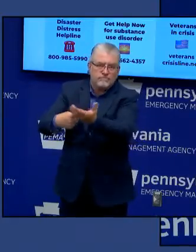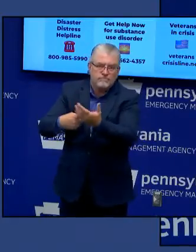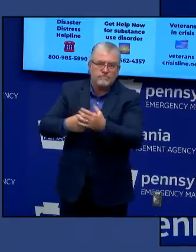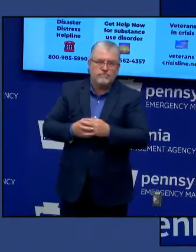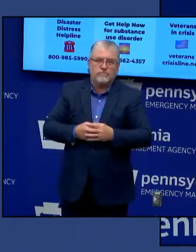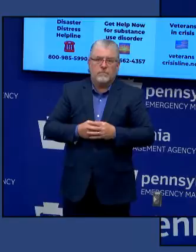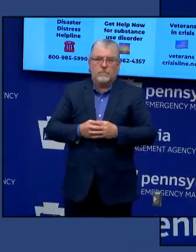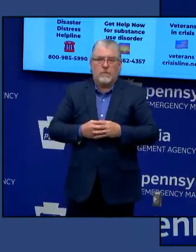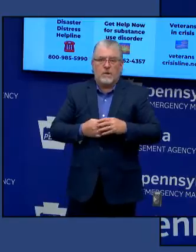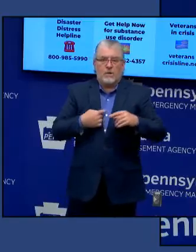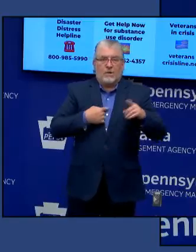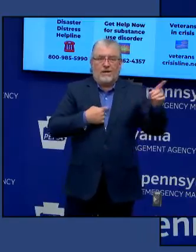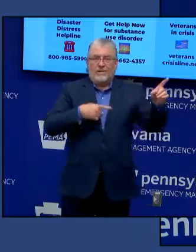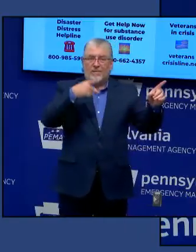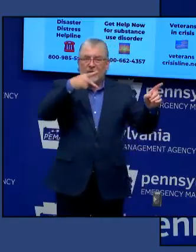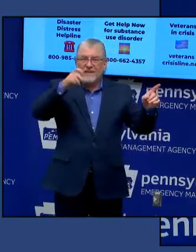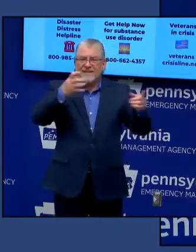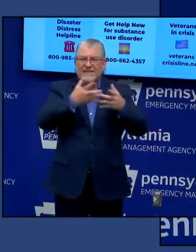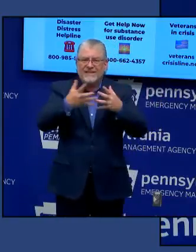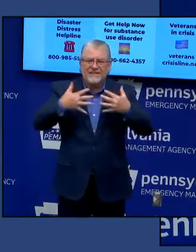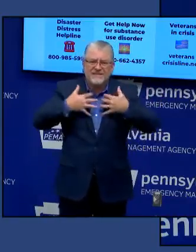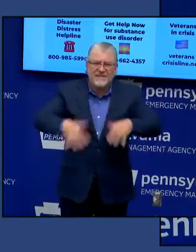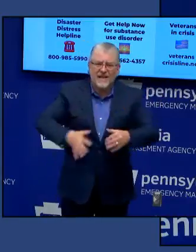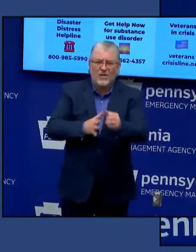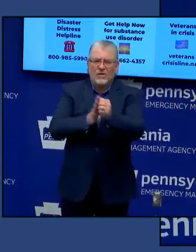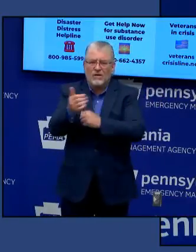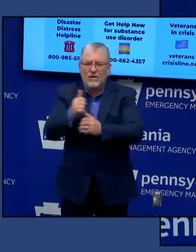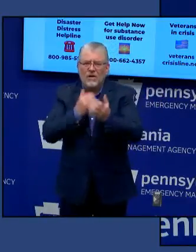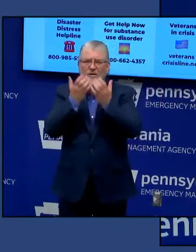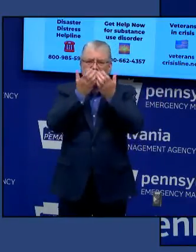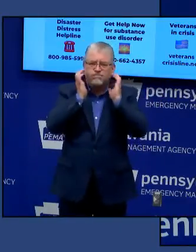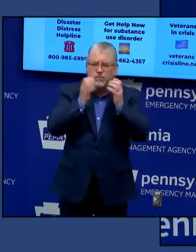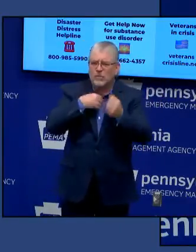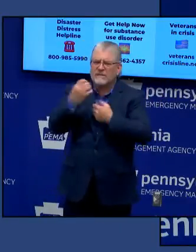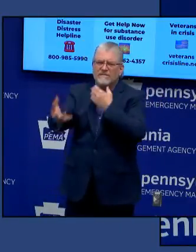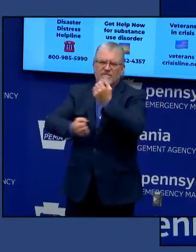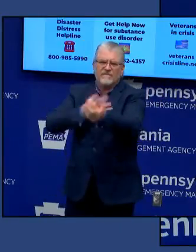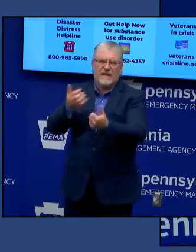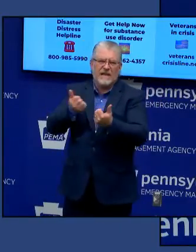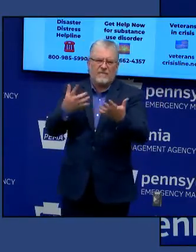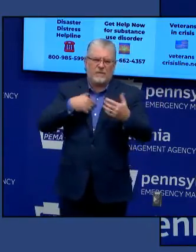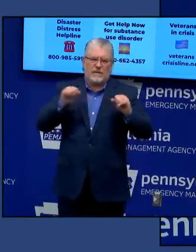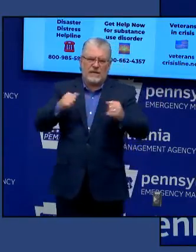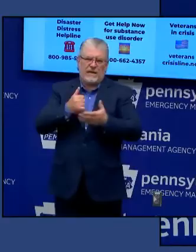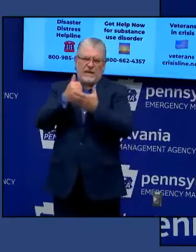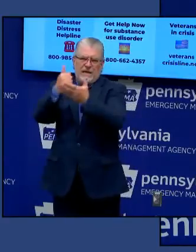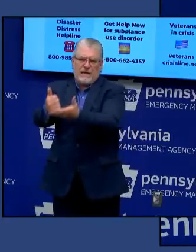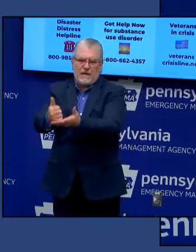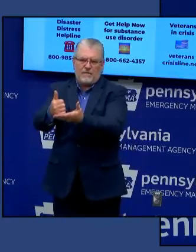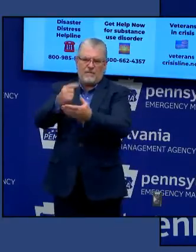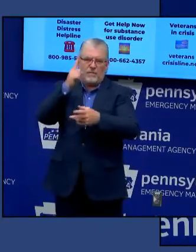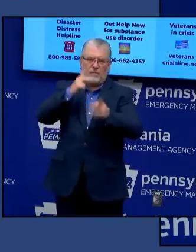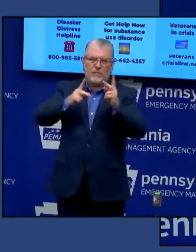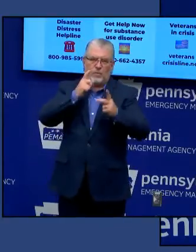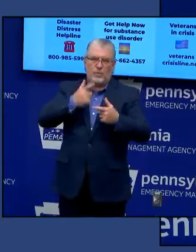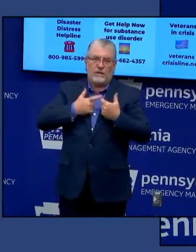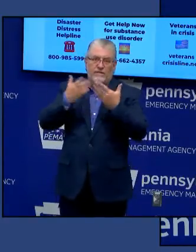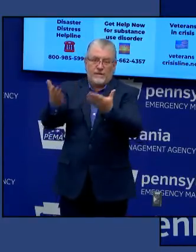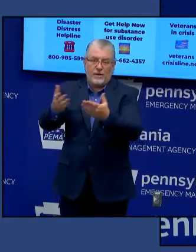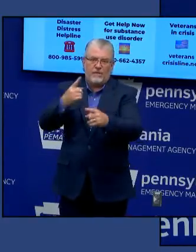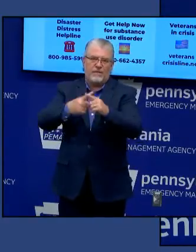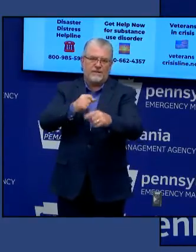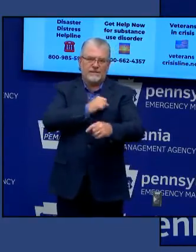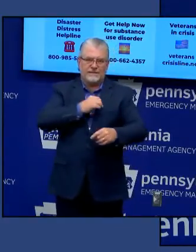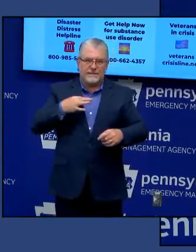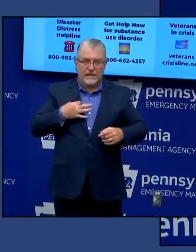the vulnerable residents and staff. From the Post-Gazette on Brighton. The Brighton Rehabilitation Nursing Home in Beaver County